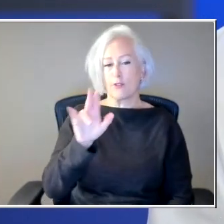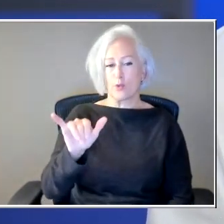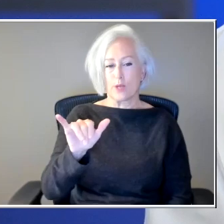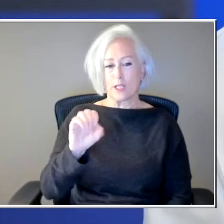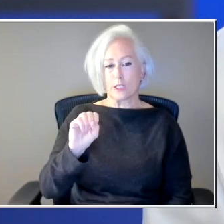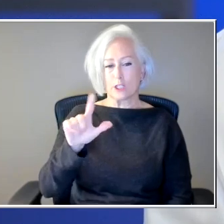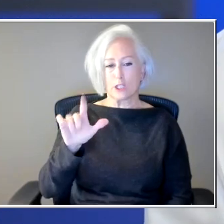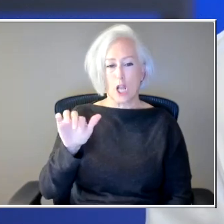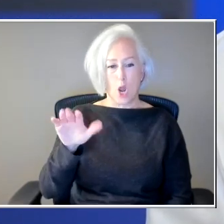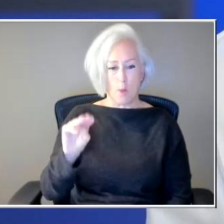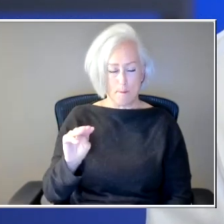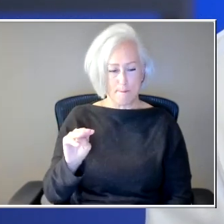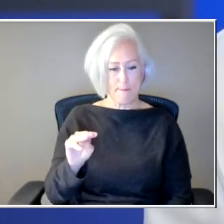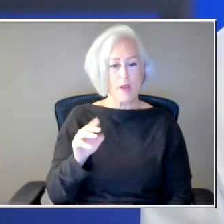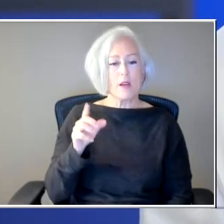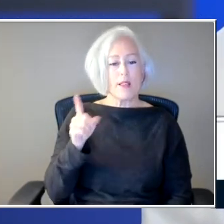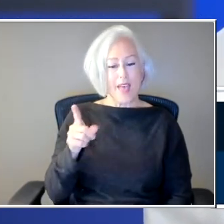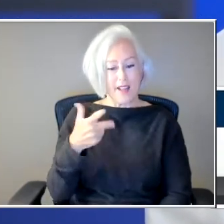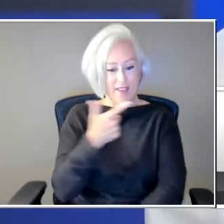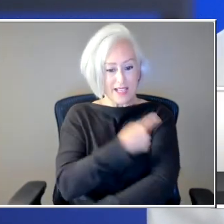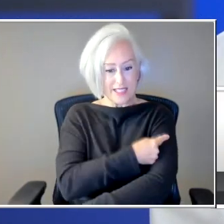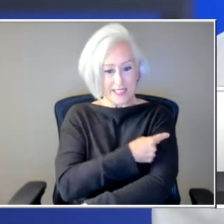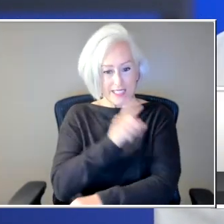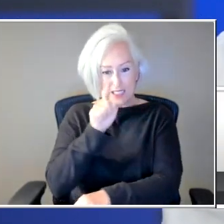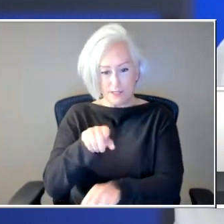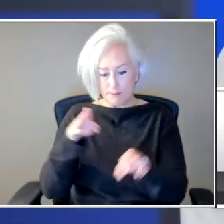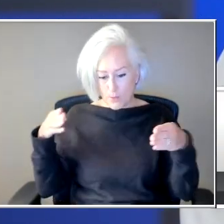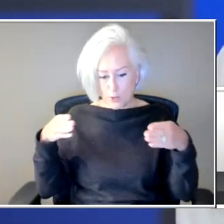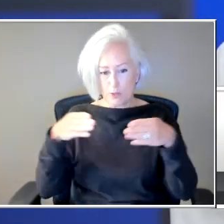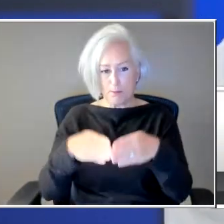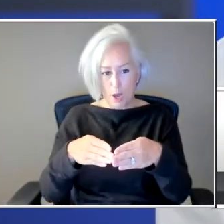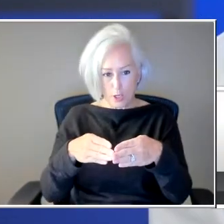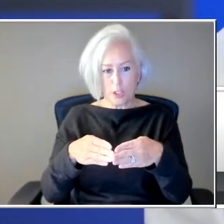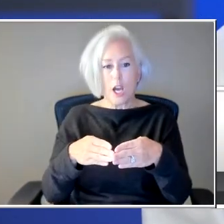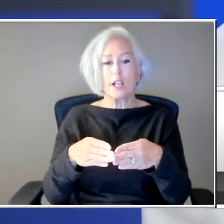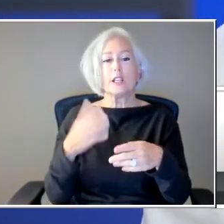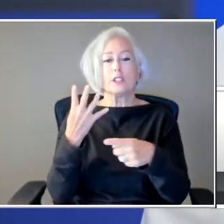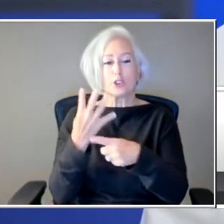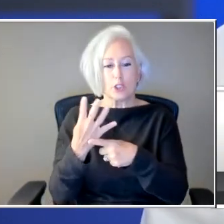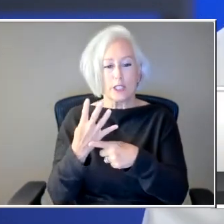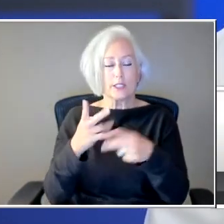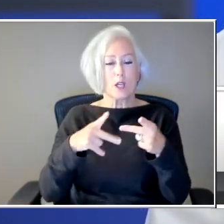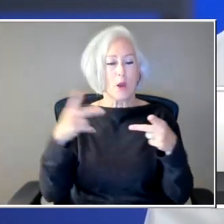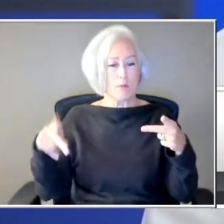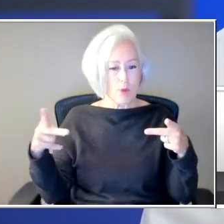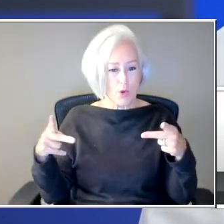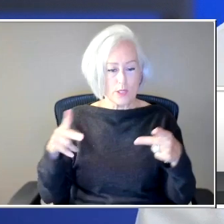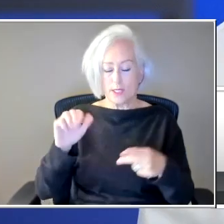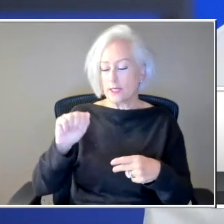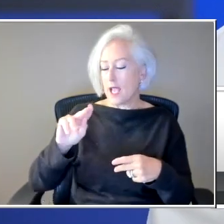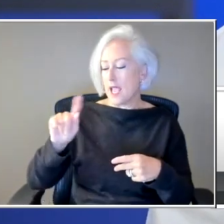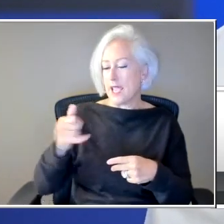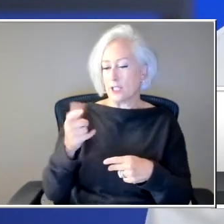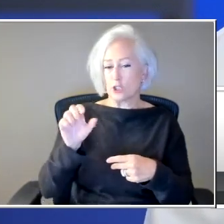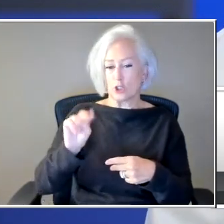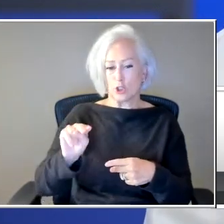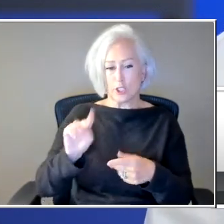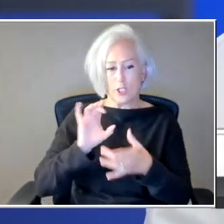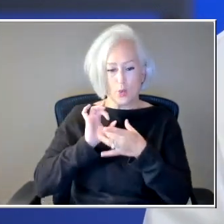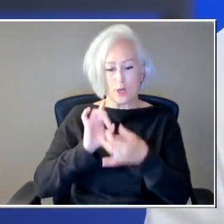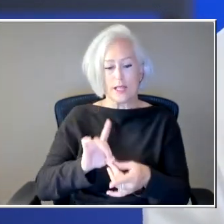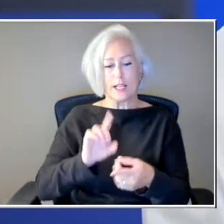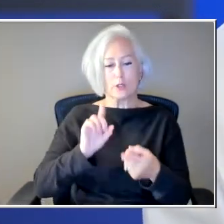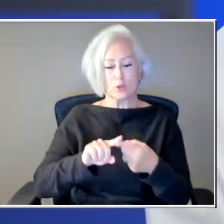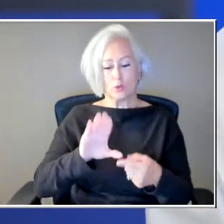were supposed to target three main genes and antigens and proteins involved with colorectal cancers and perhaps other